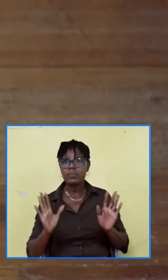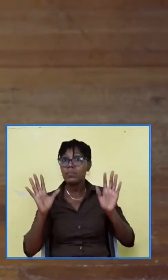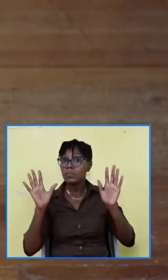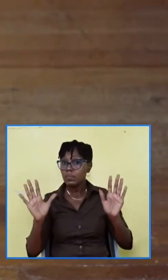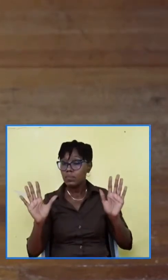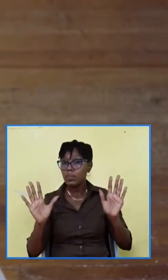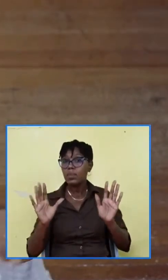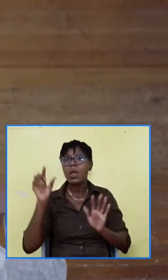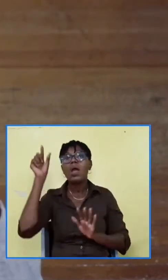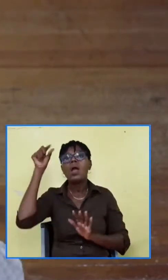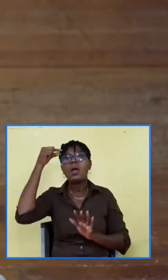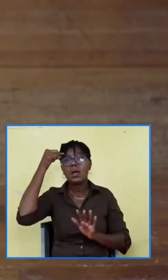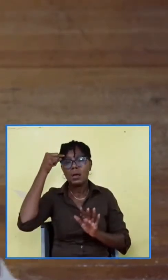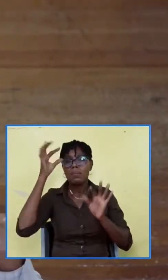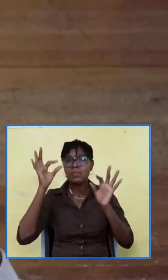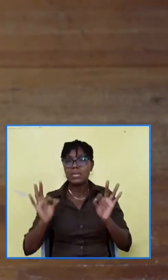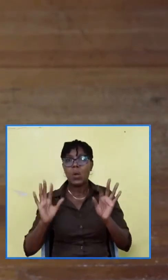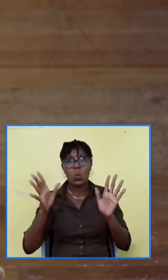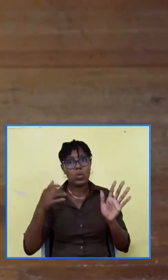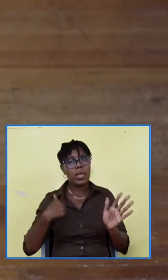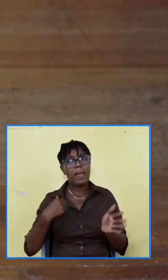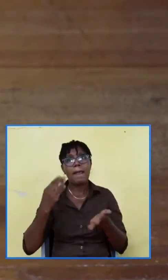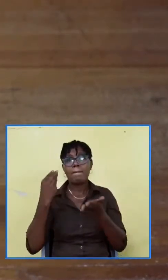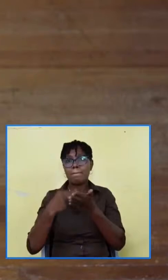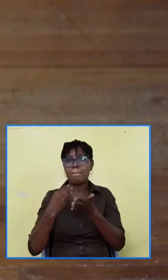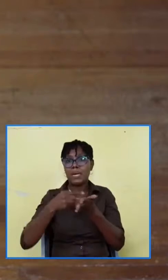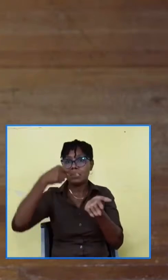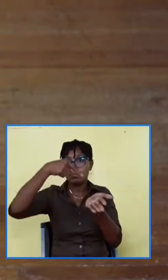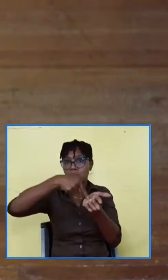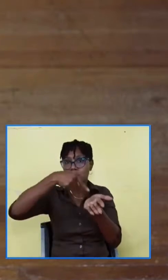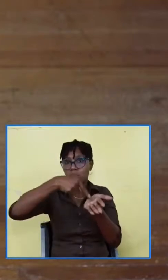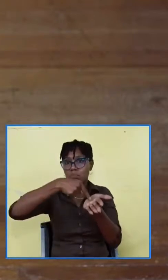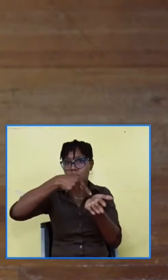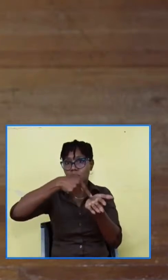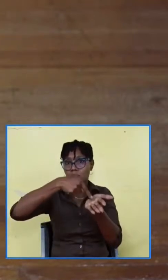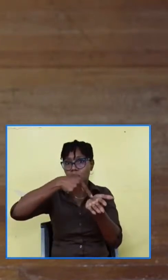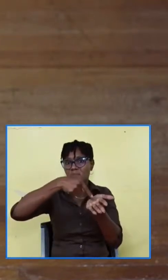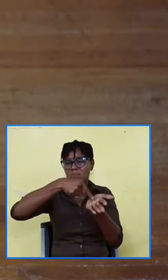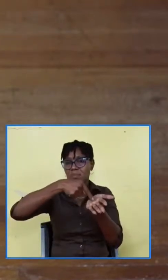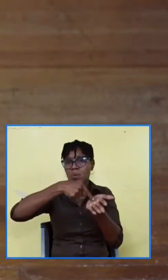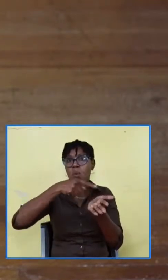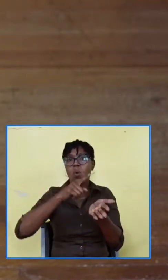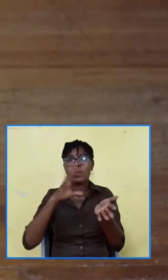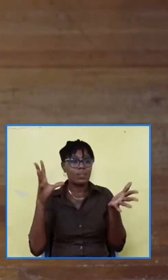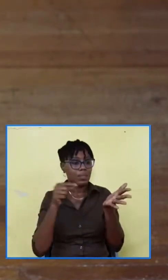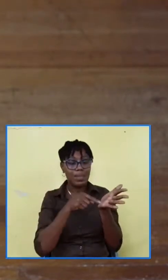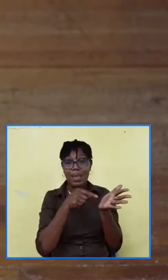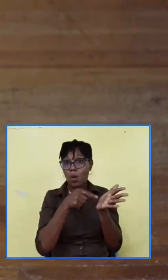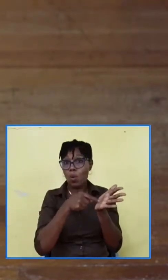off the debt to, well, let's say NIS only, in this particular example, of $1 billion,